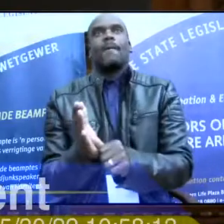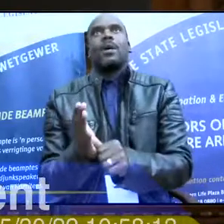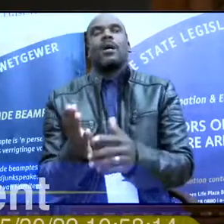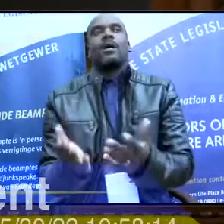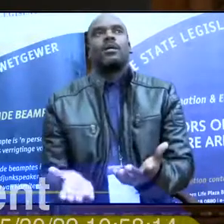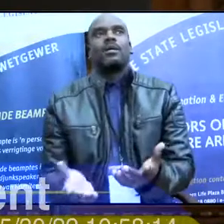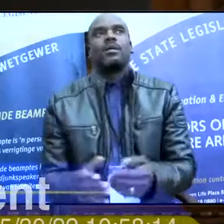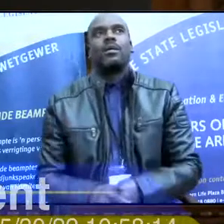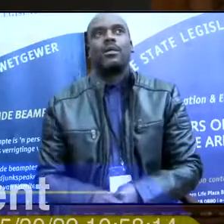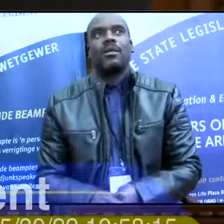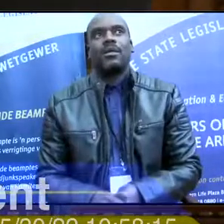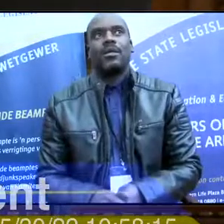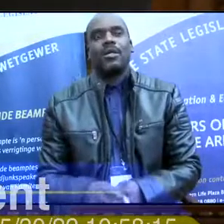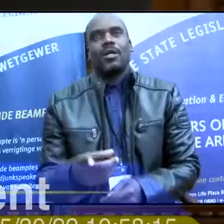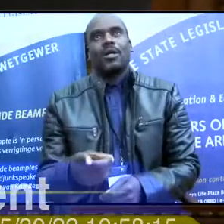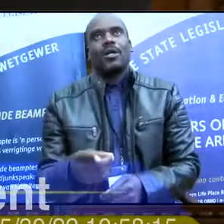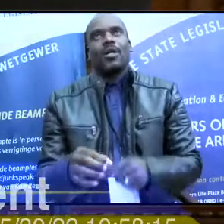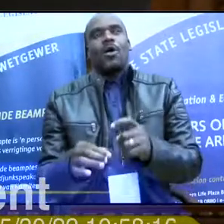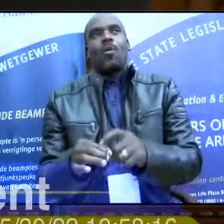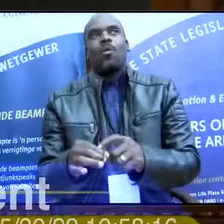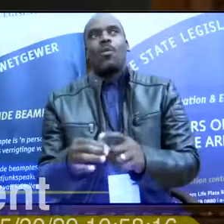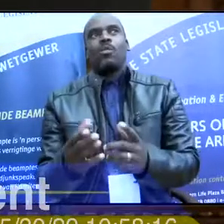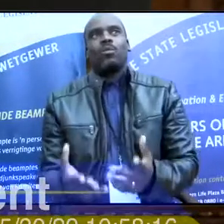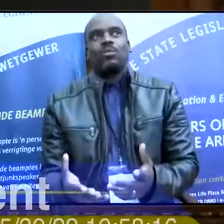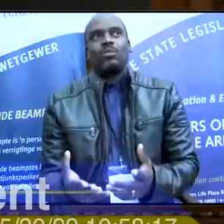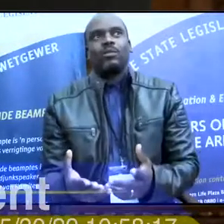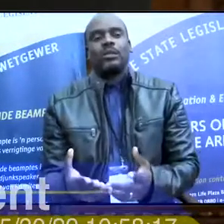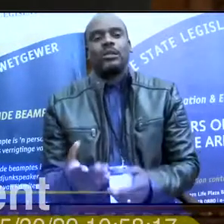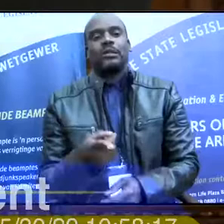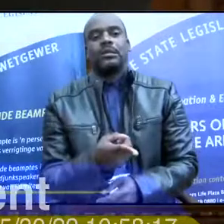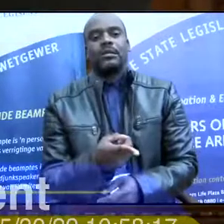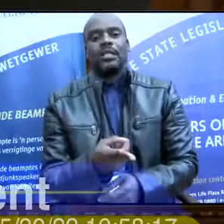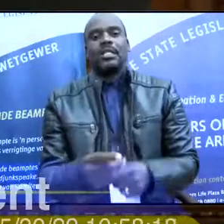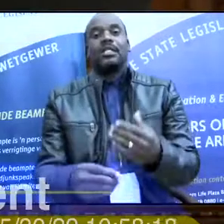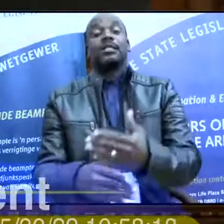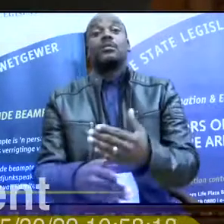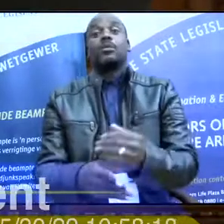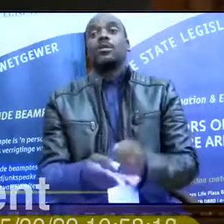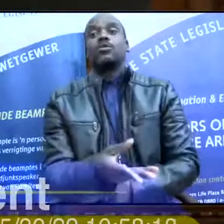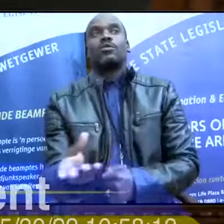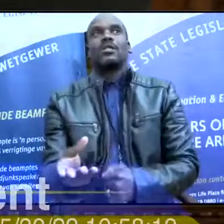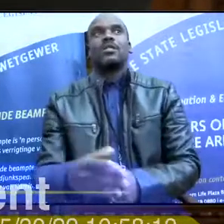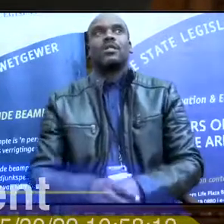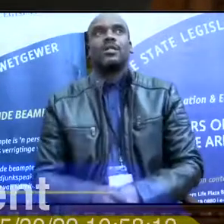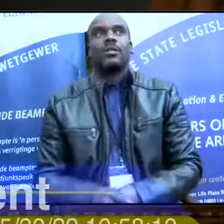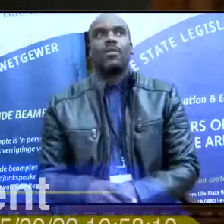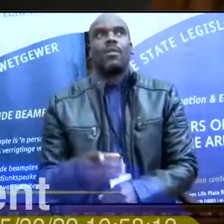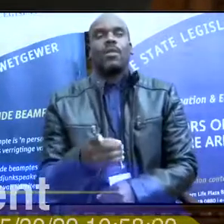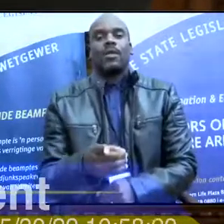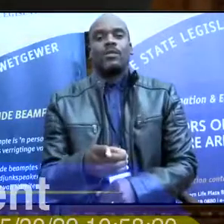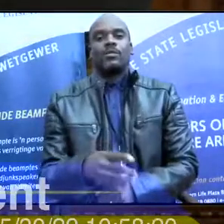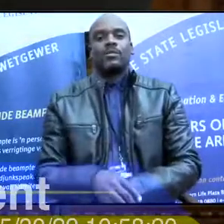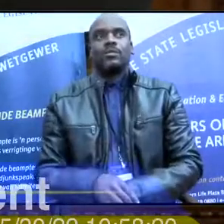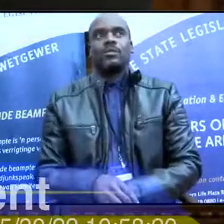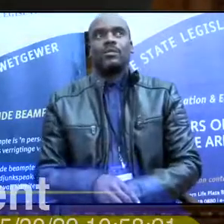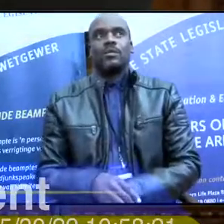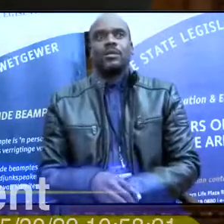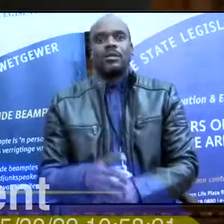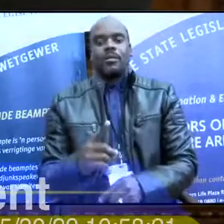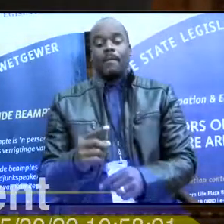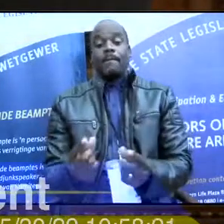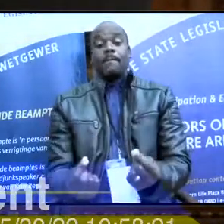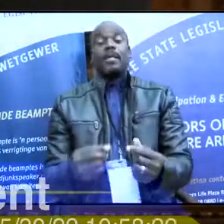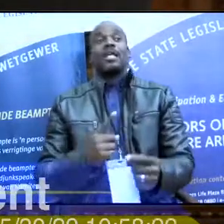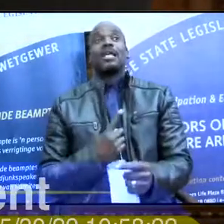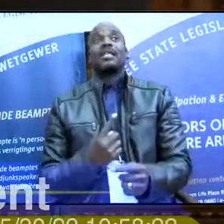we improve the quality of public expenditure to make room for further investment on infrastructure basic services